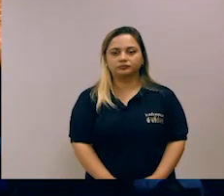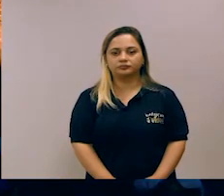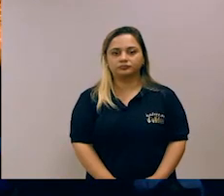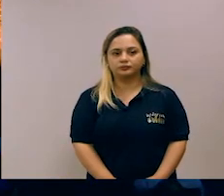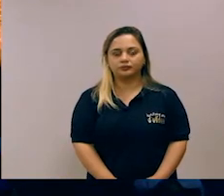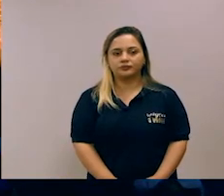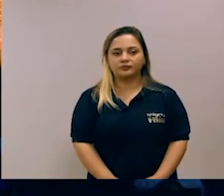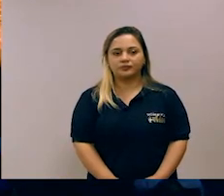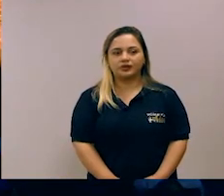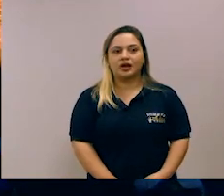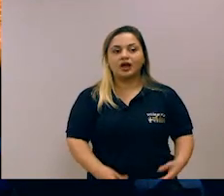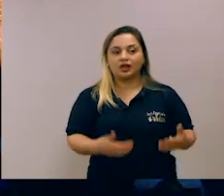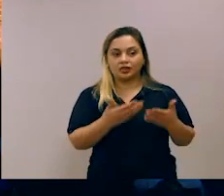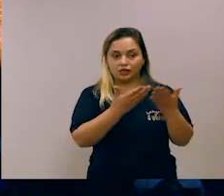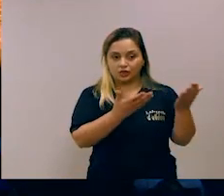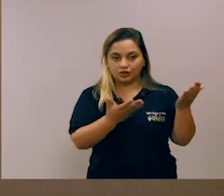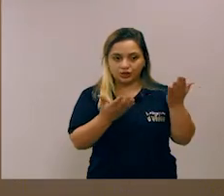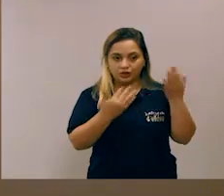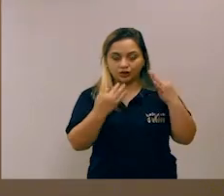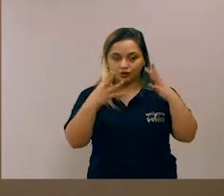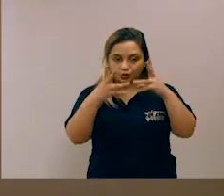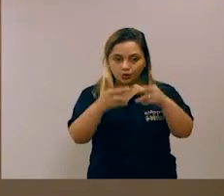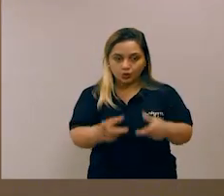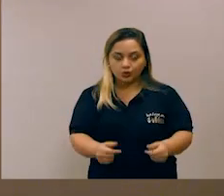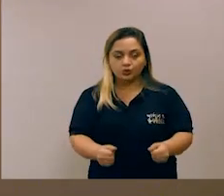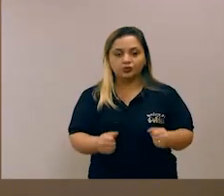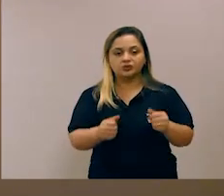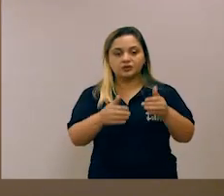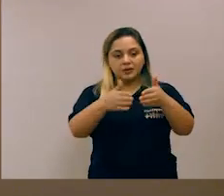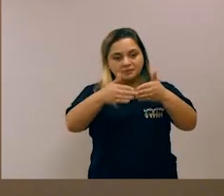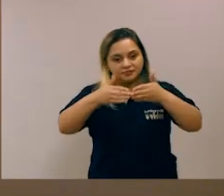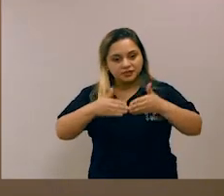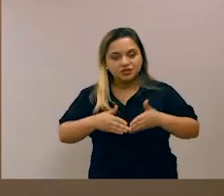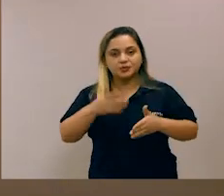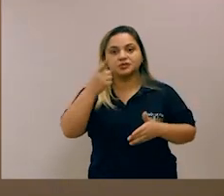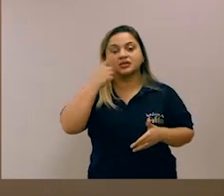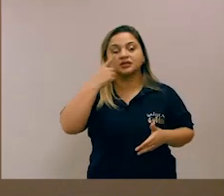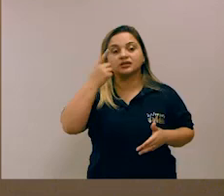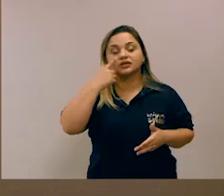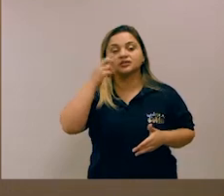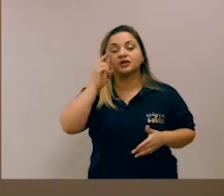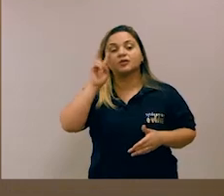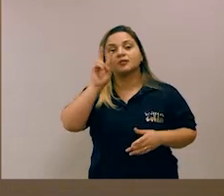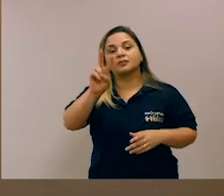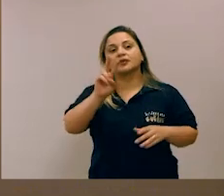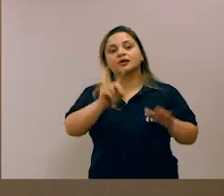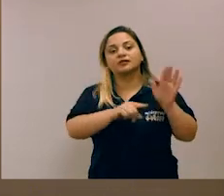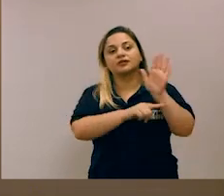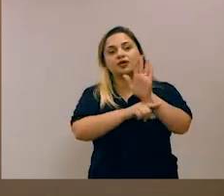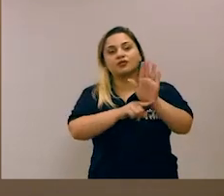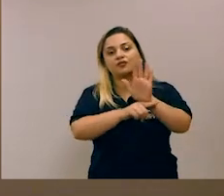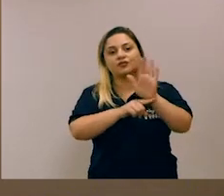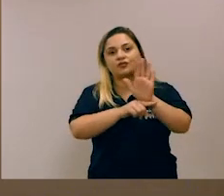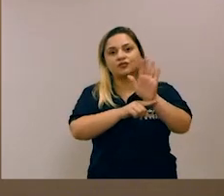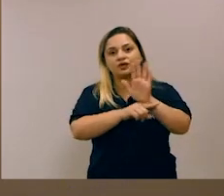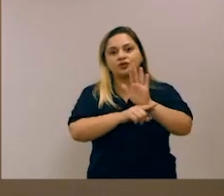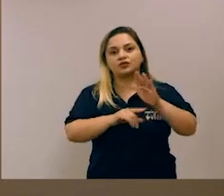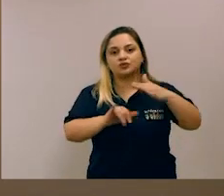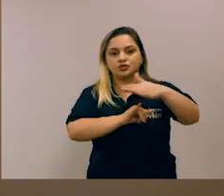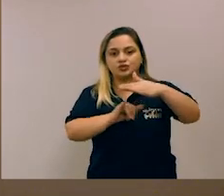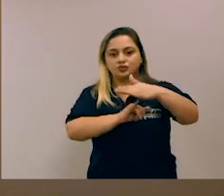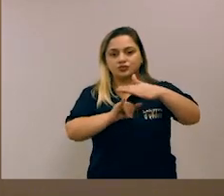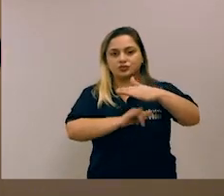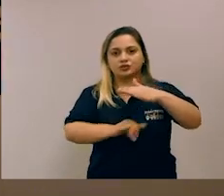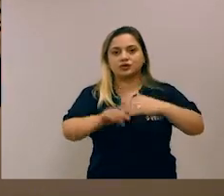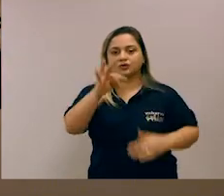Senhoras e senhores, ladies and gentlemen, we'd like to have your attention now to watch the institutional video of